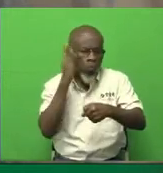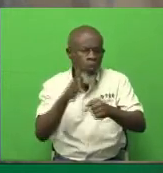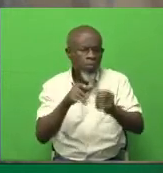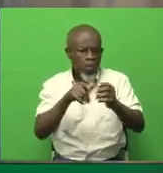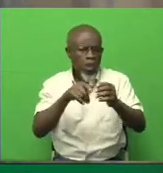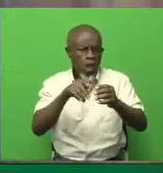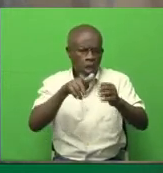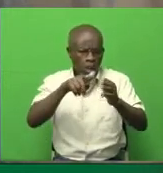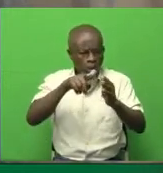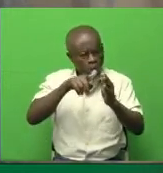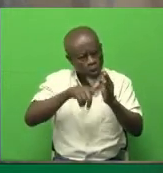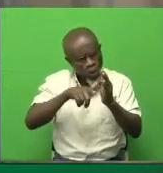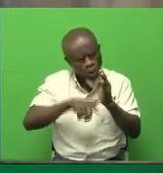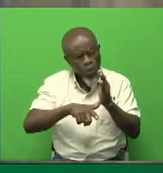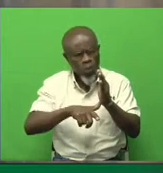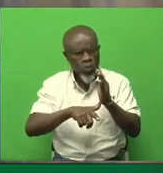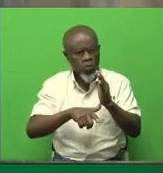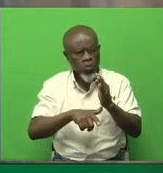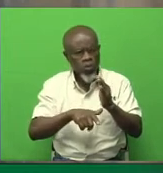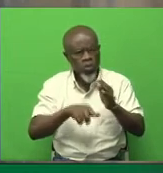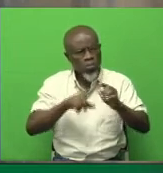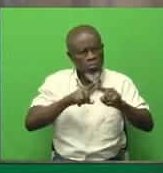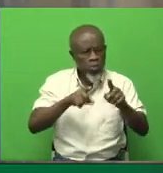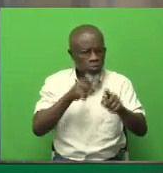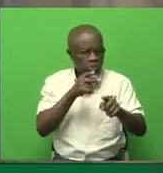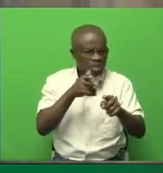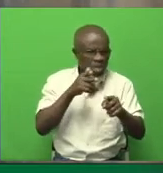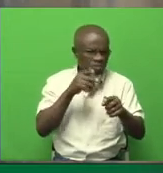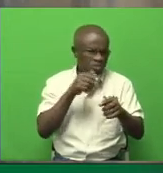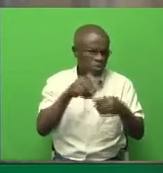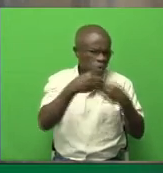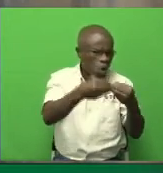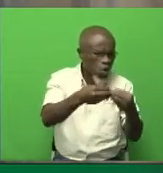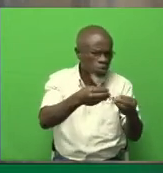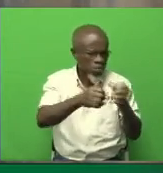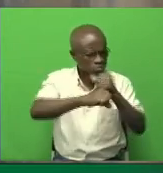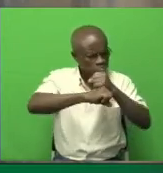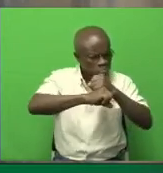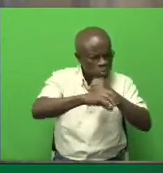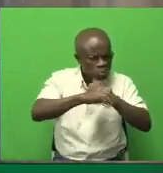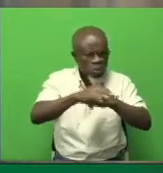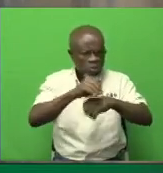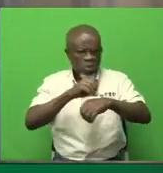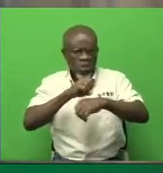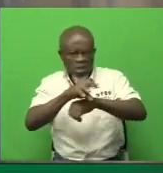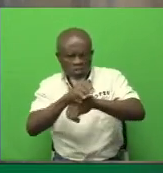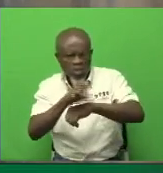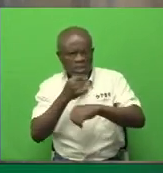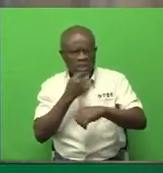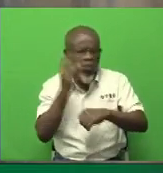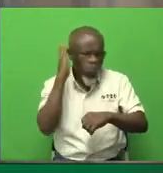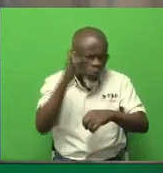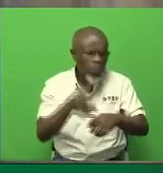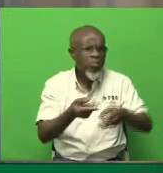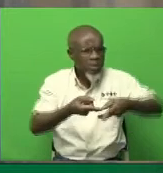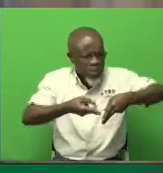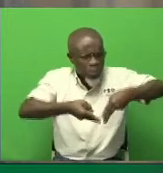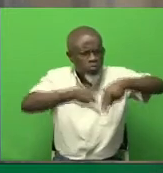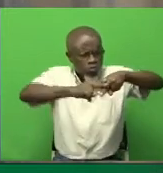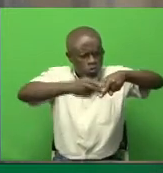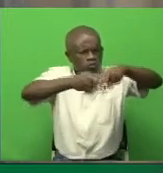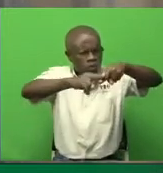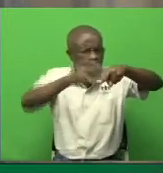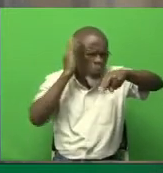including last Monday about increased energy sector production oicim the s p